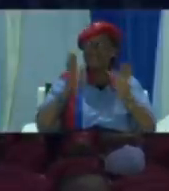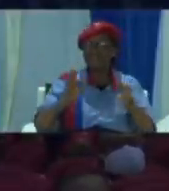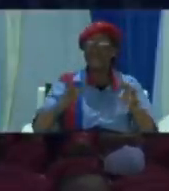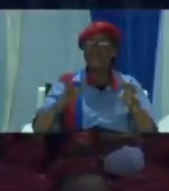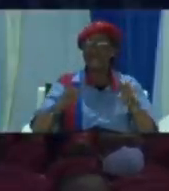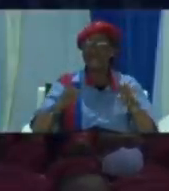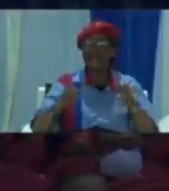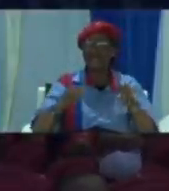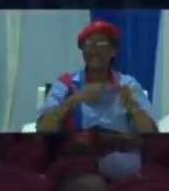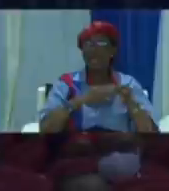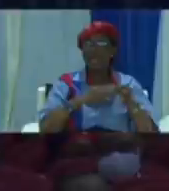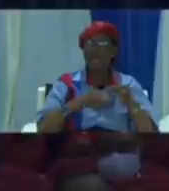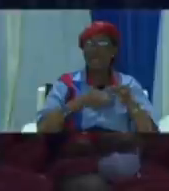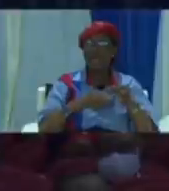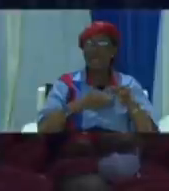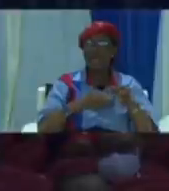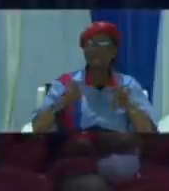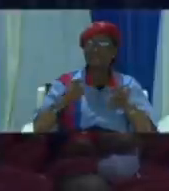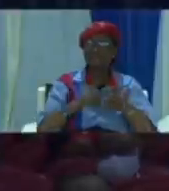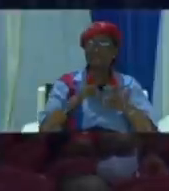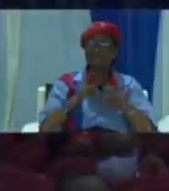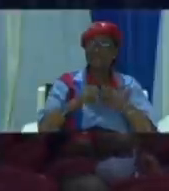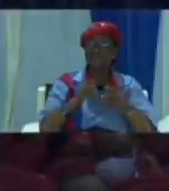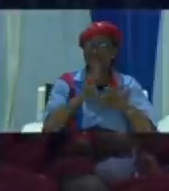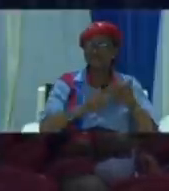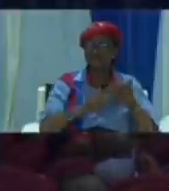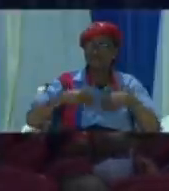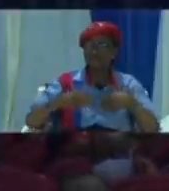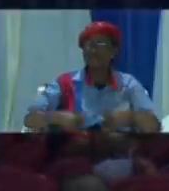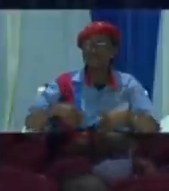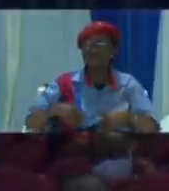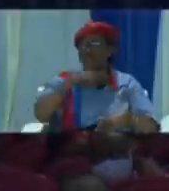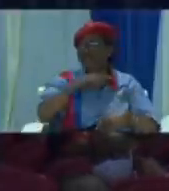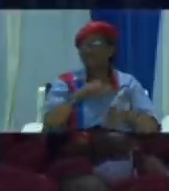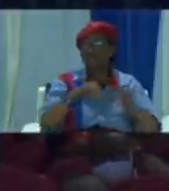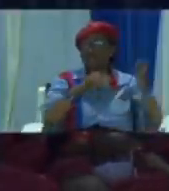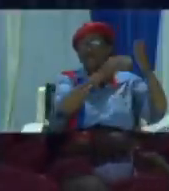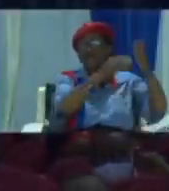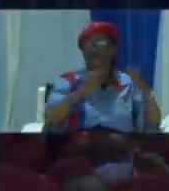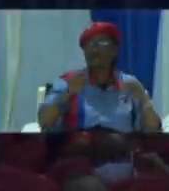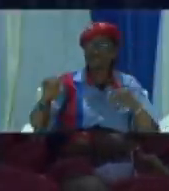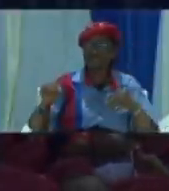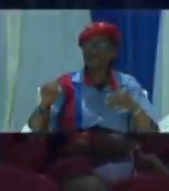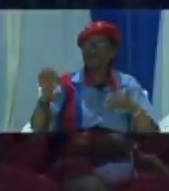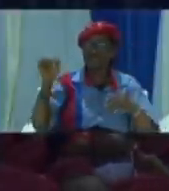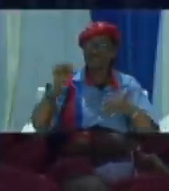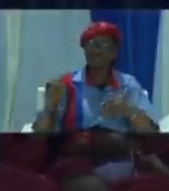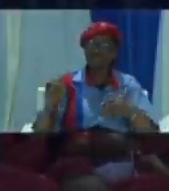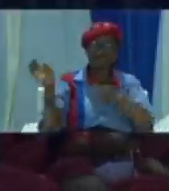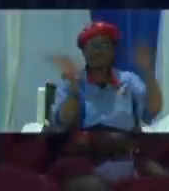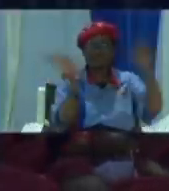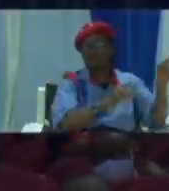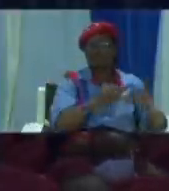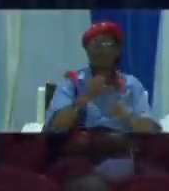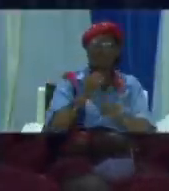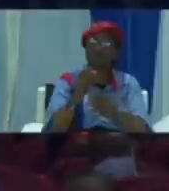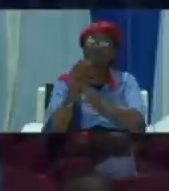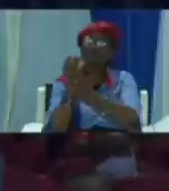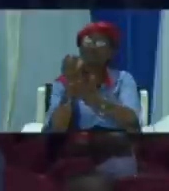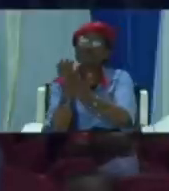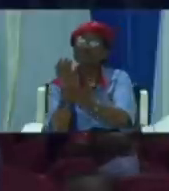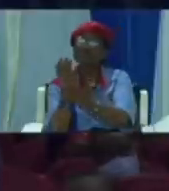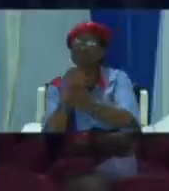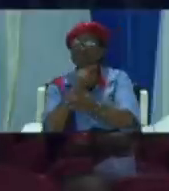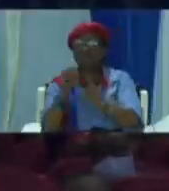then somebody lied against him. They threw him to prison. When he got